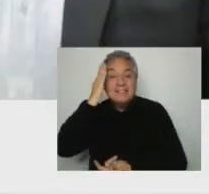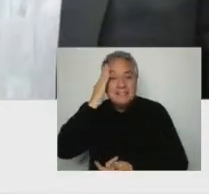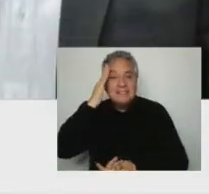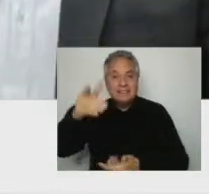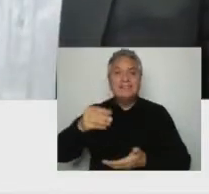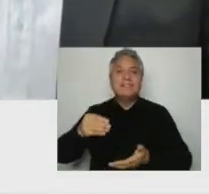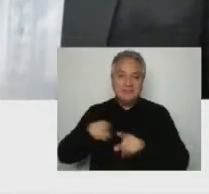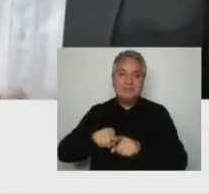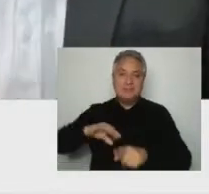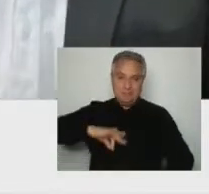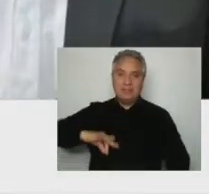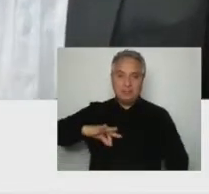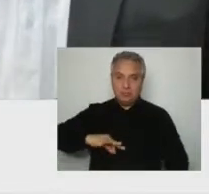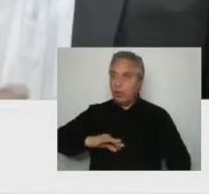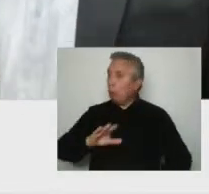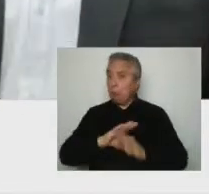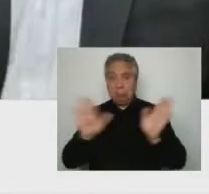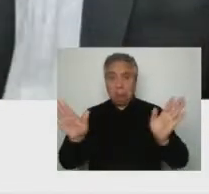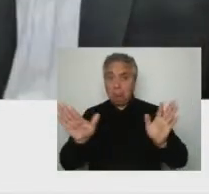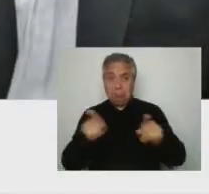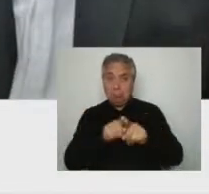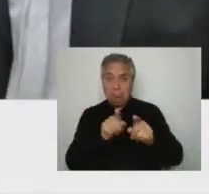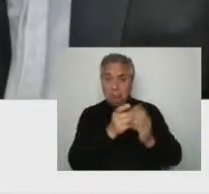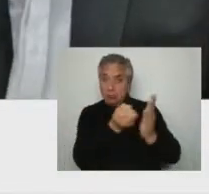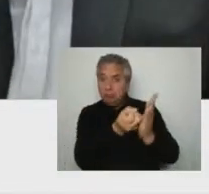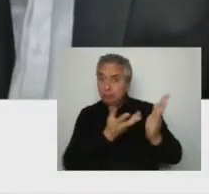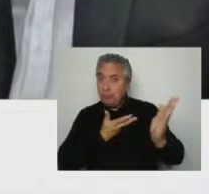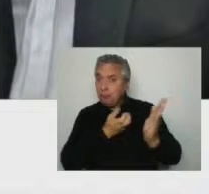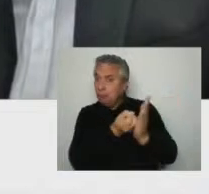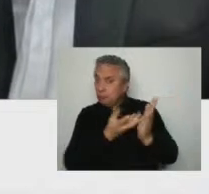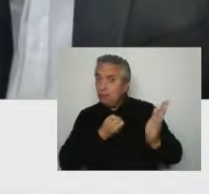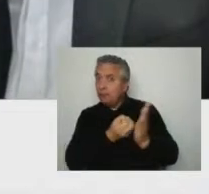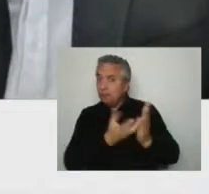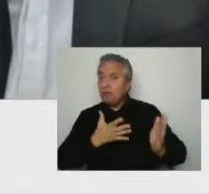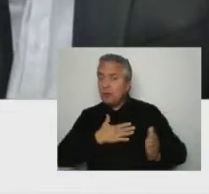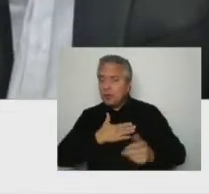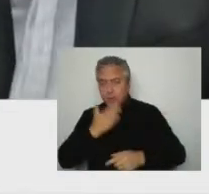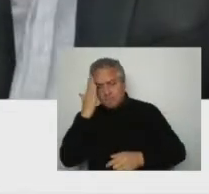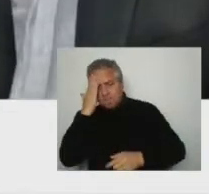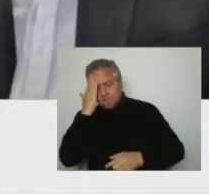pension system is like, but we do that for the informal sector.